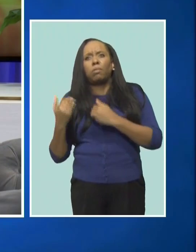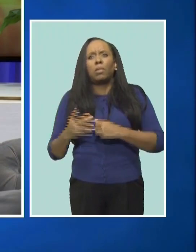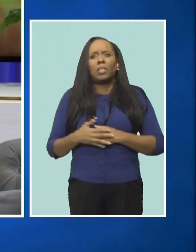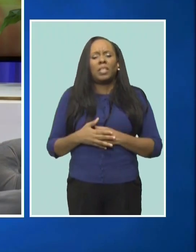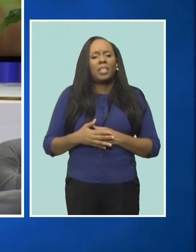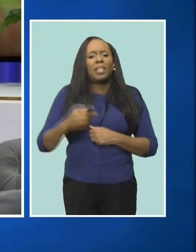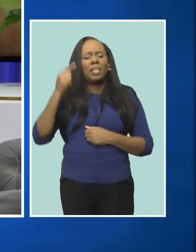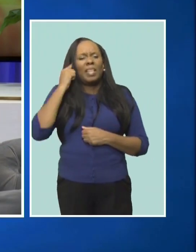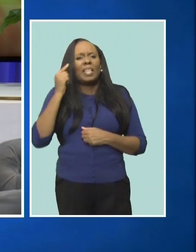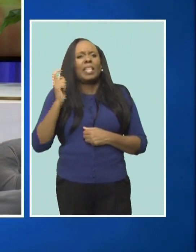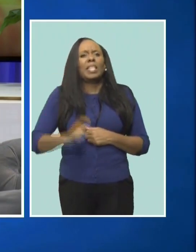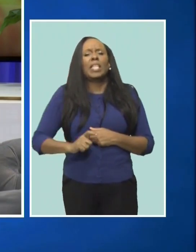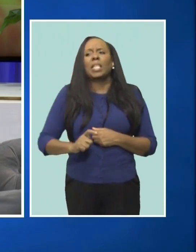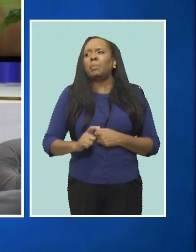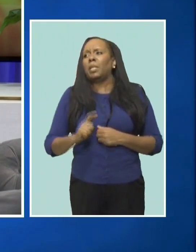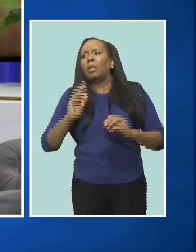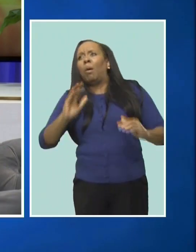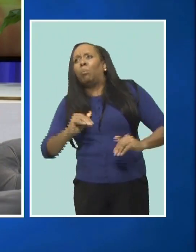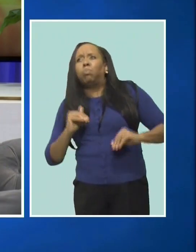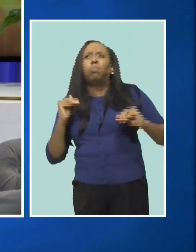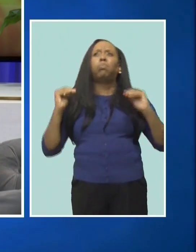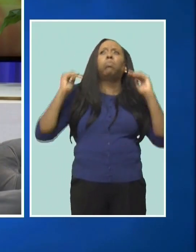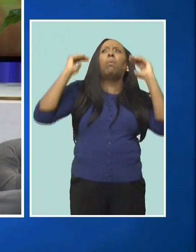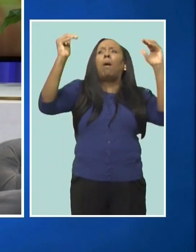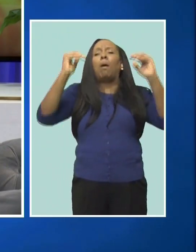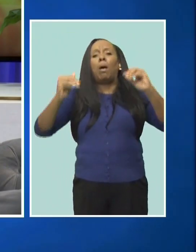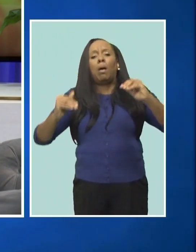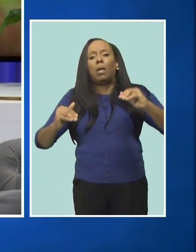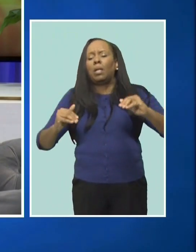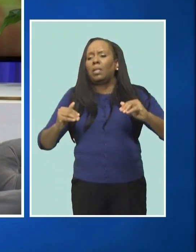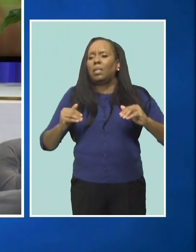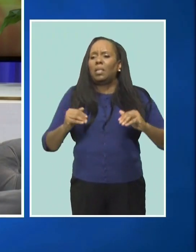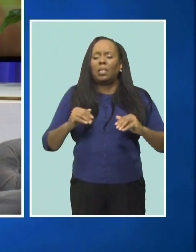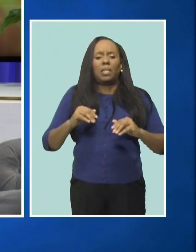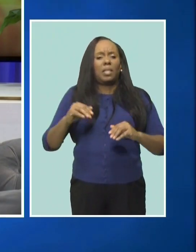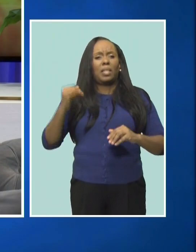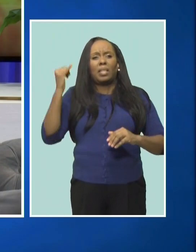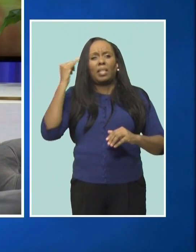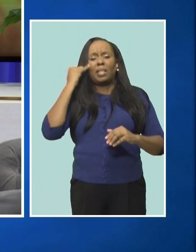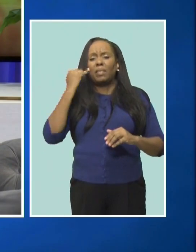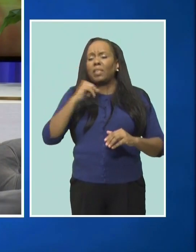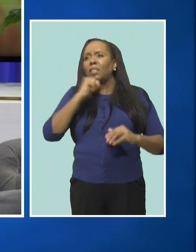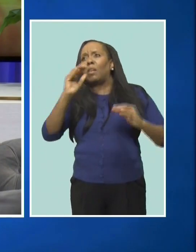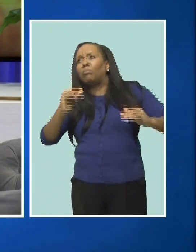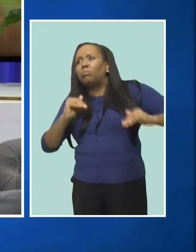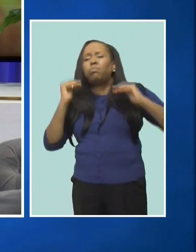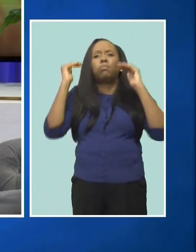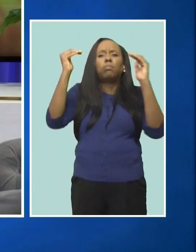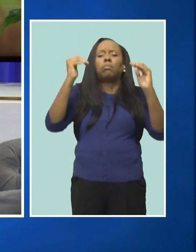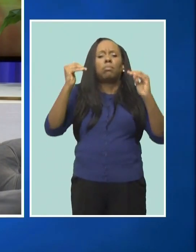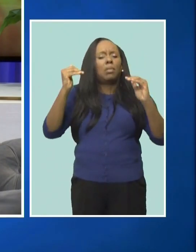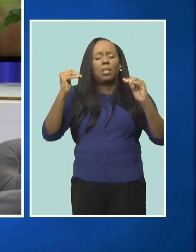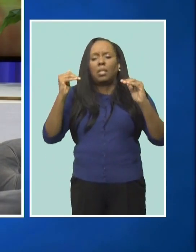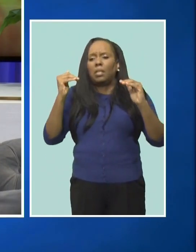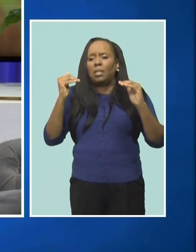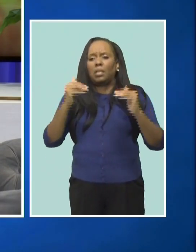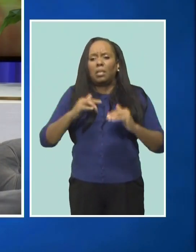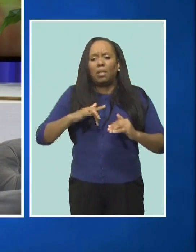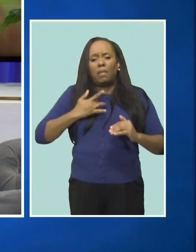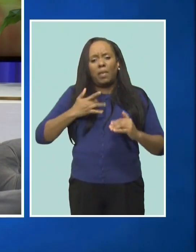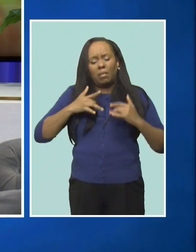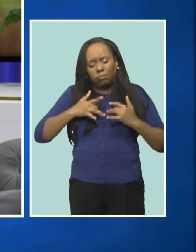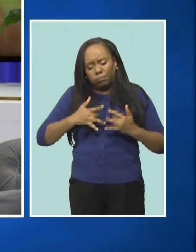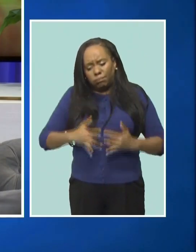to live up to. And oftentimes, if they don't do that, then they're so hard on themselves. And it really does something to their mental health. So we thought it